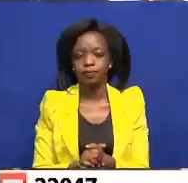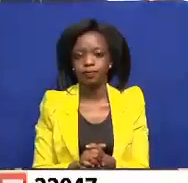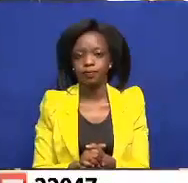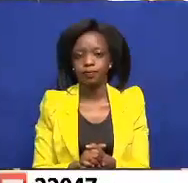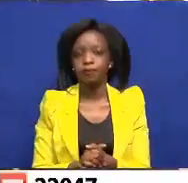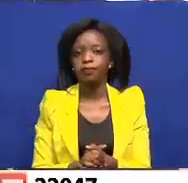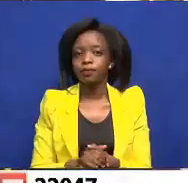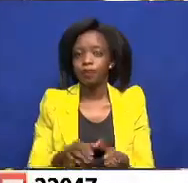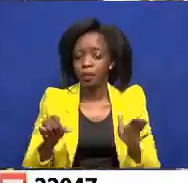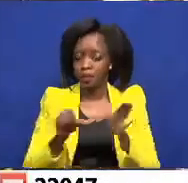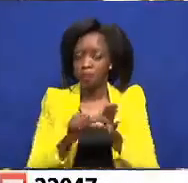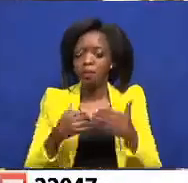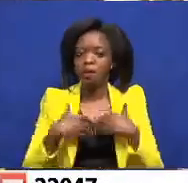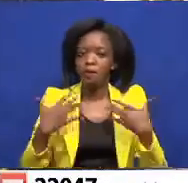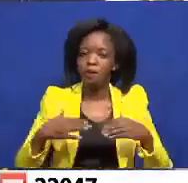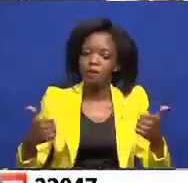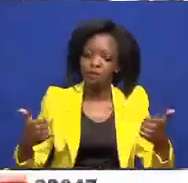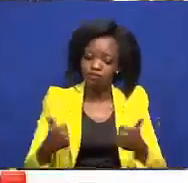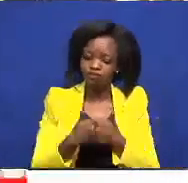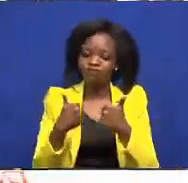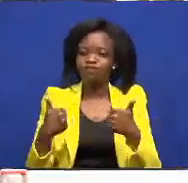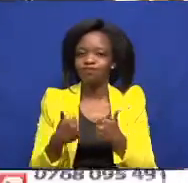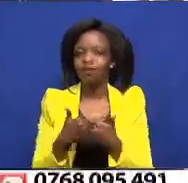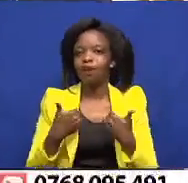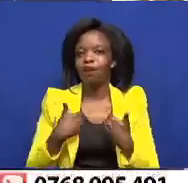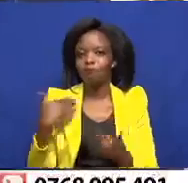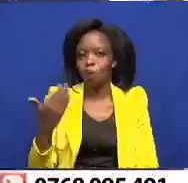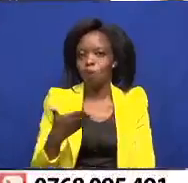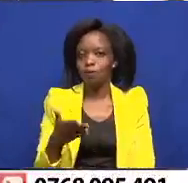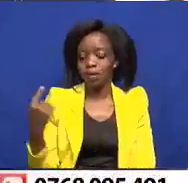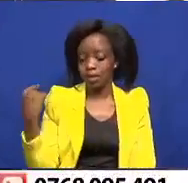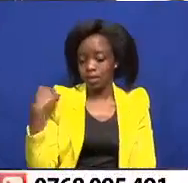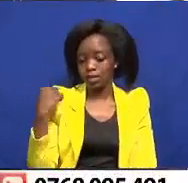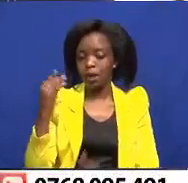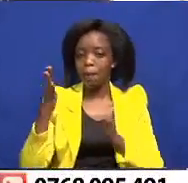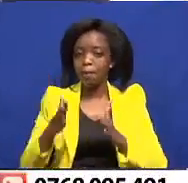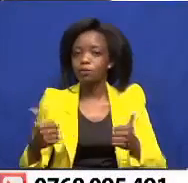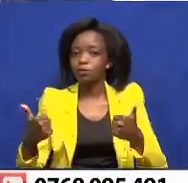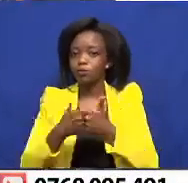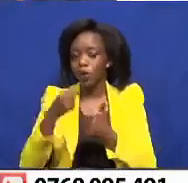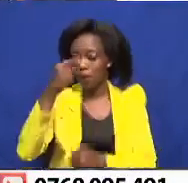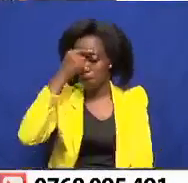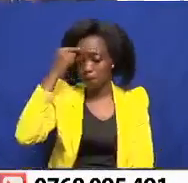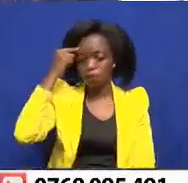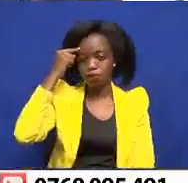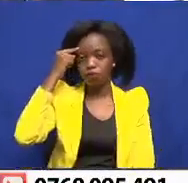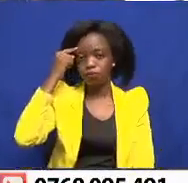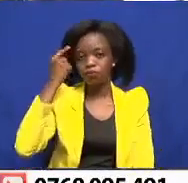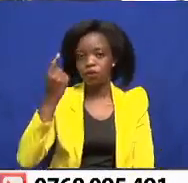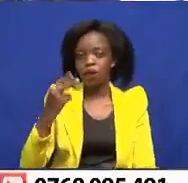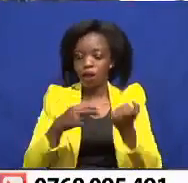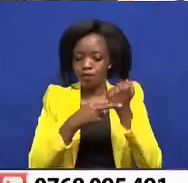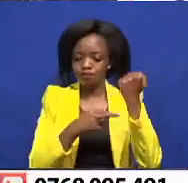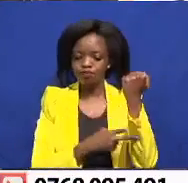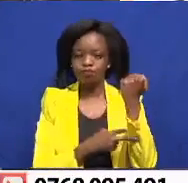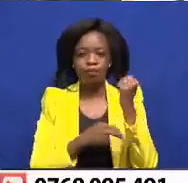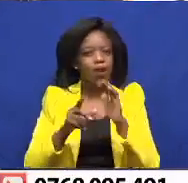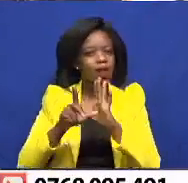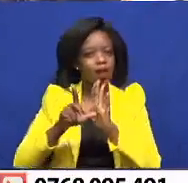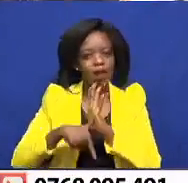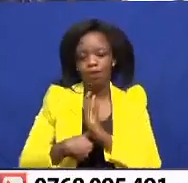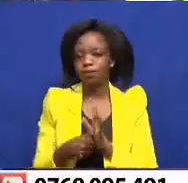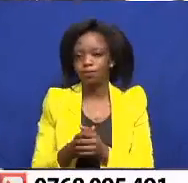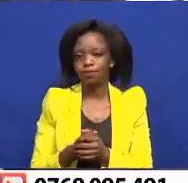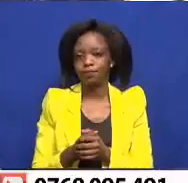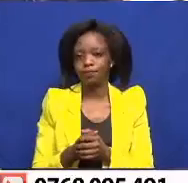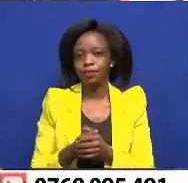Tunapata majanga hapa. Watu wanagongwa vitu kama hizo. Na majana mtu anagongwa pale because ya hizo flyover. Imechelewa sana.